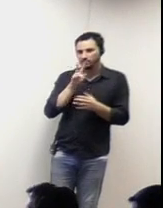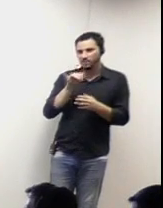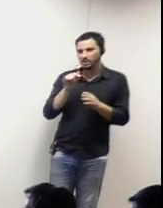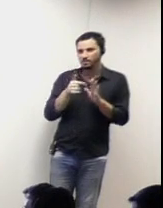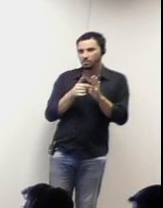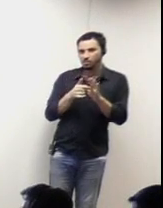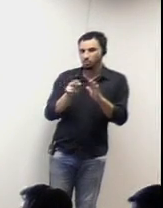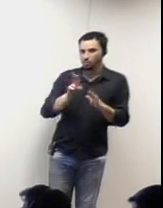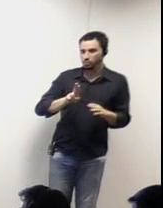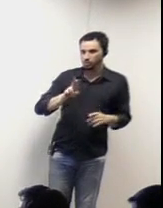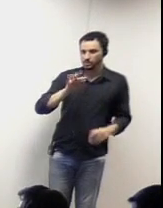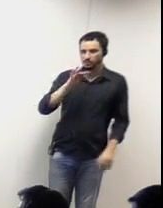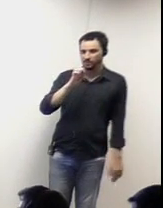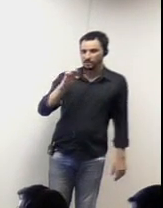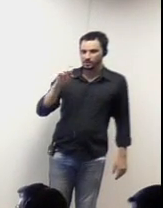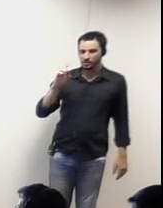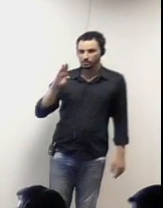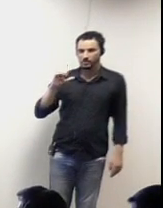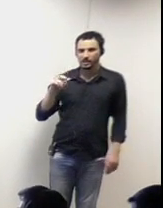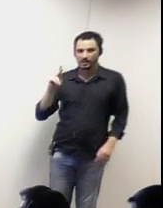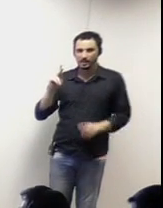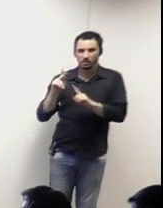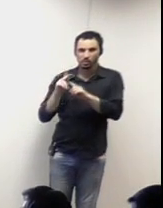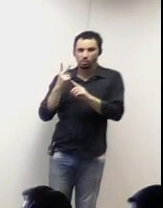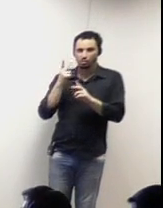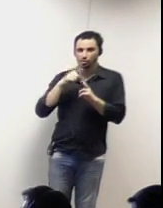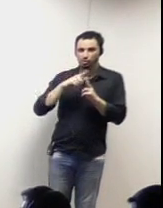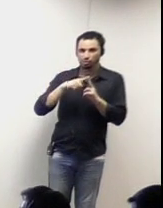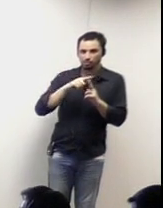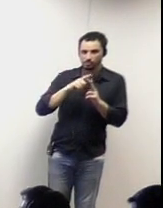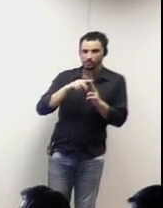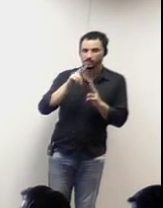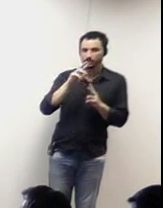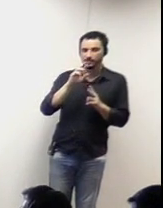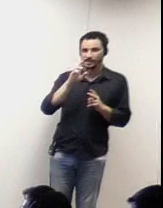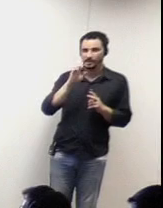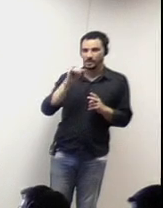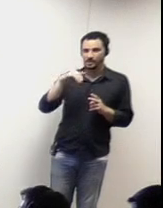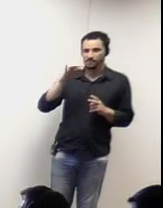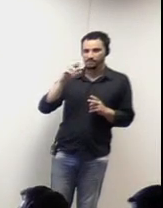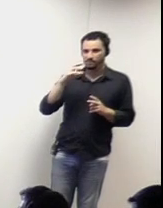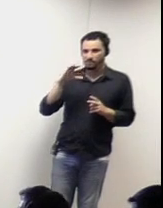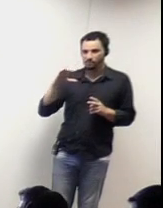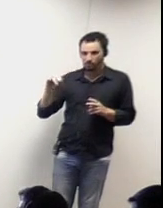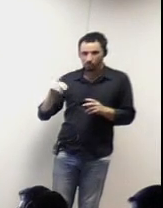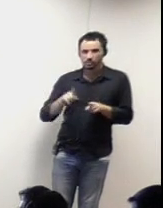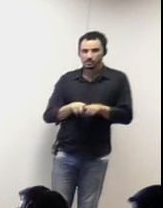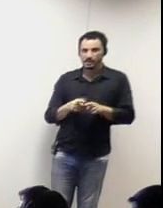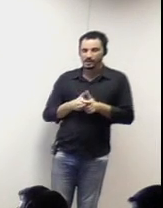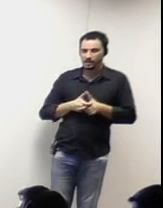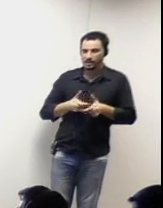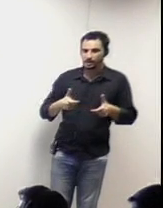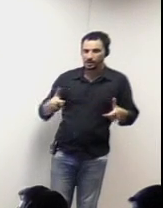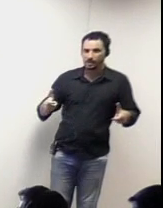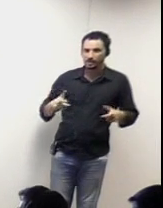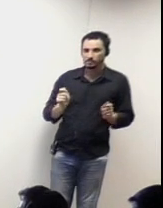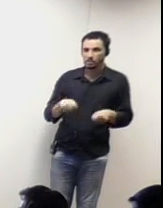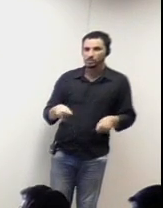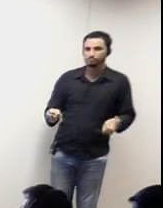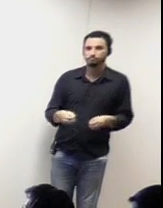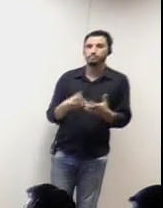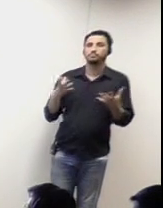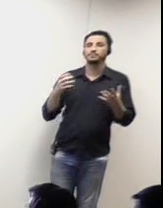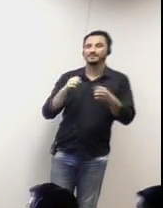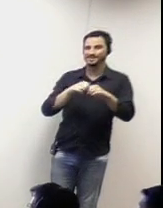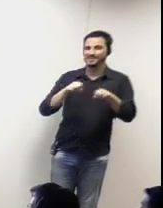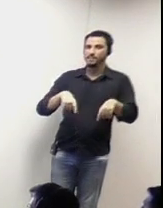There are two major types of feedback: reinforcing, which gives us growth or collapse in a system, and balancing, which is seeking a goal, and it